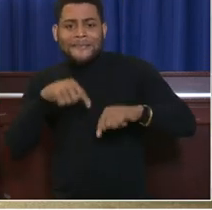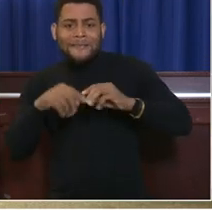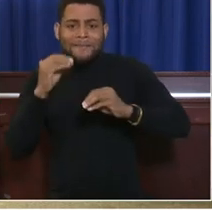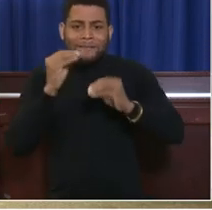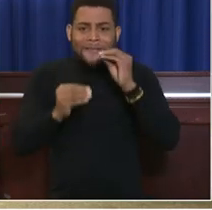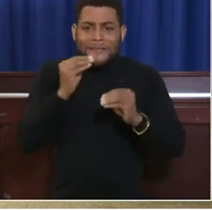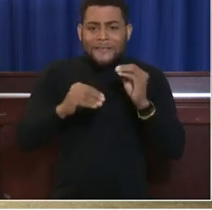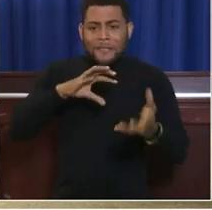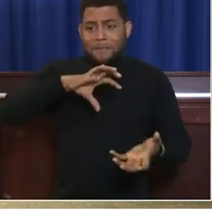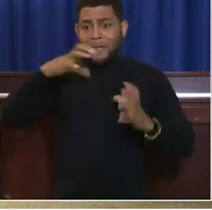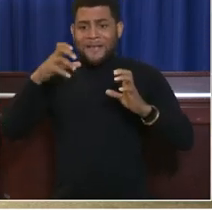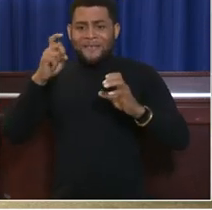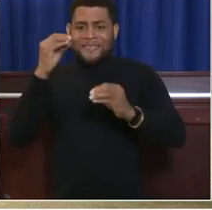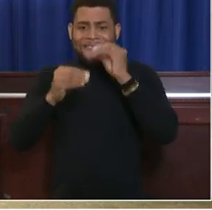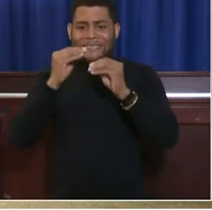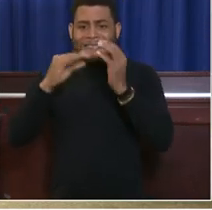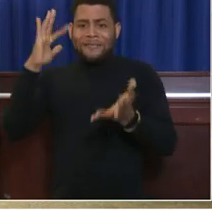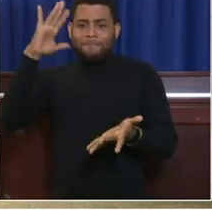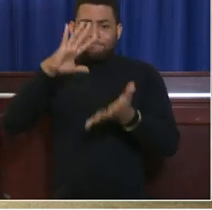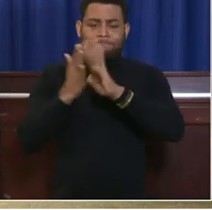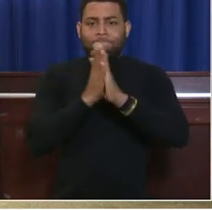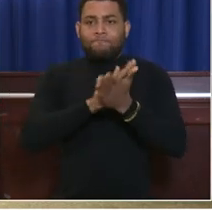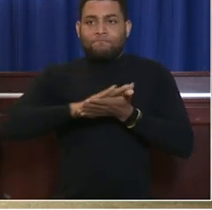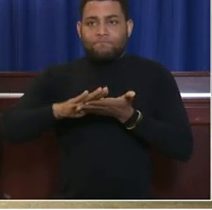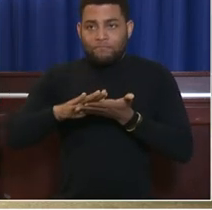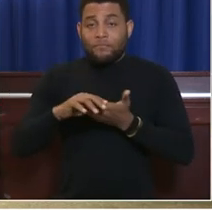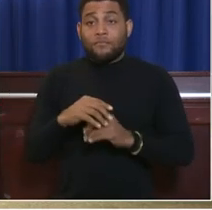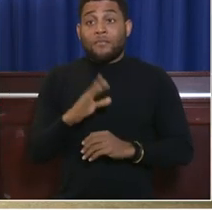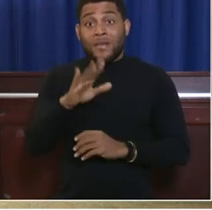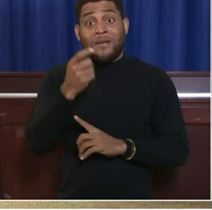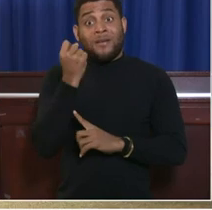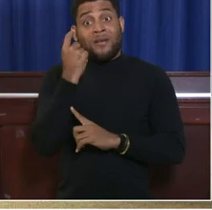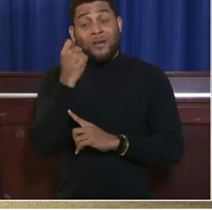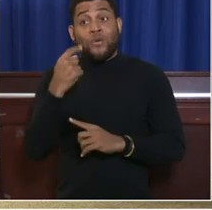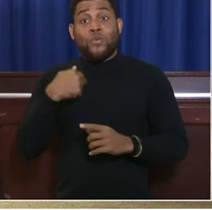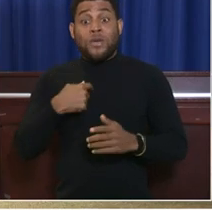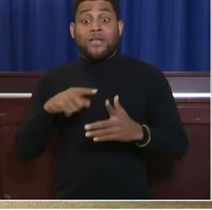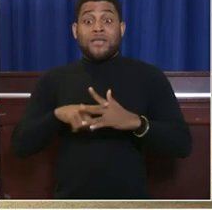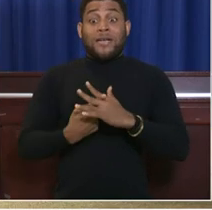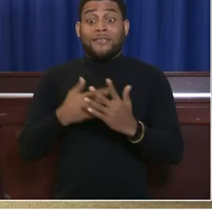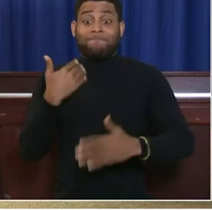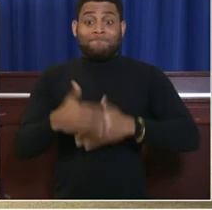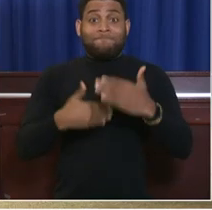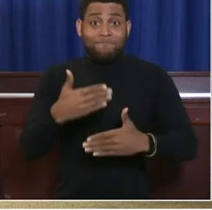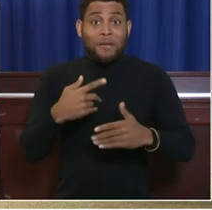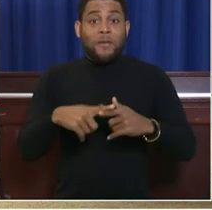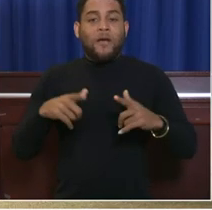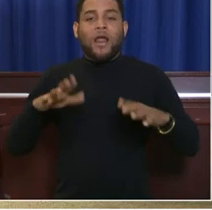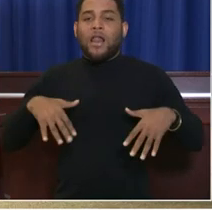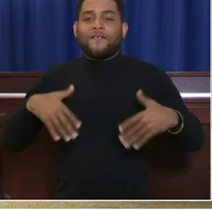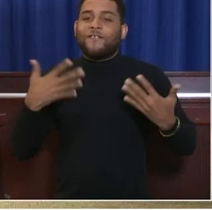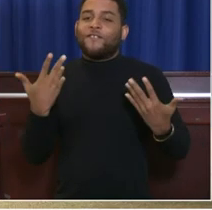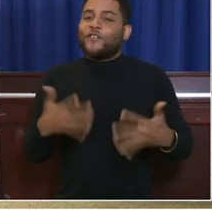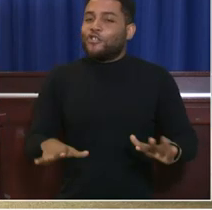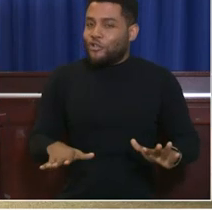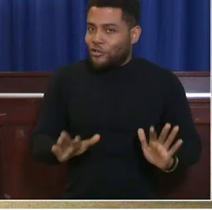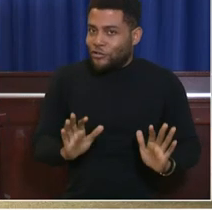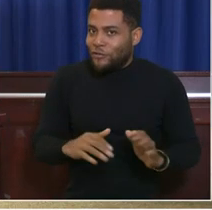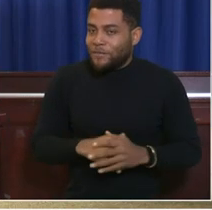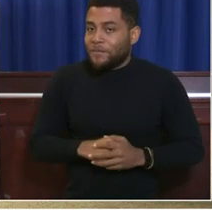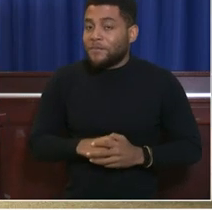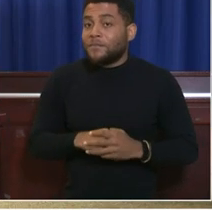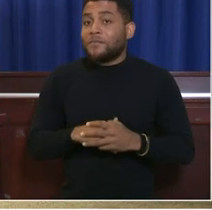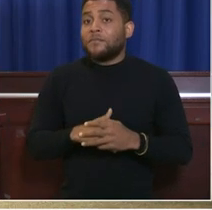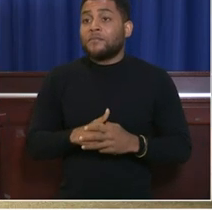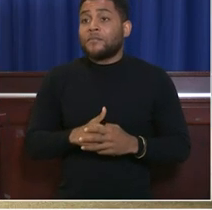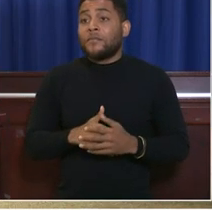that process, but we are not finished. One thing that we know will help continue to keep our community